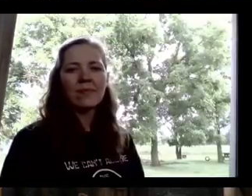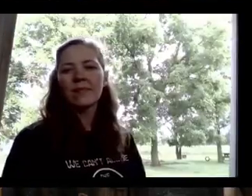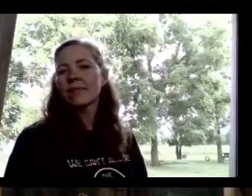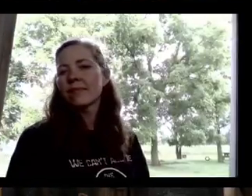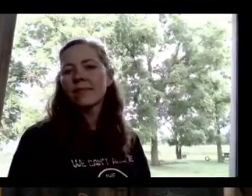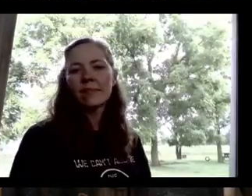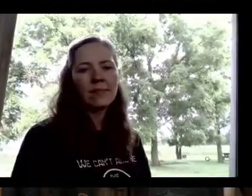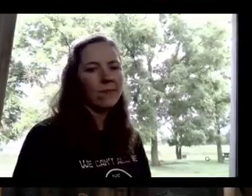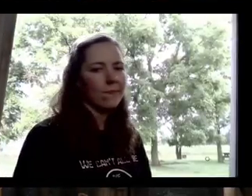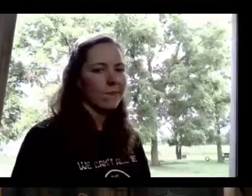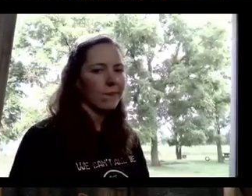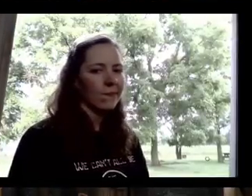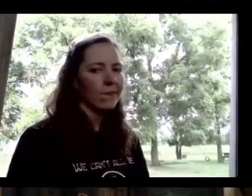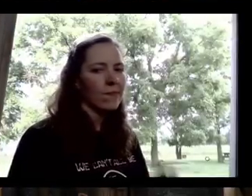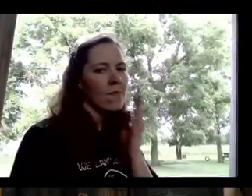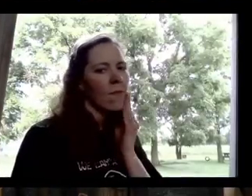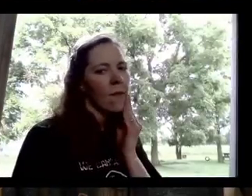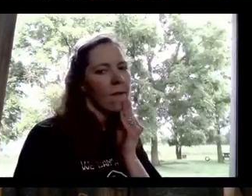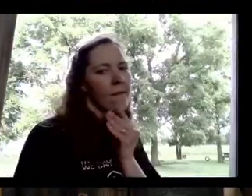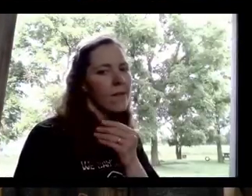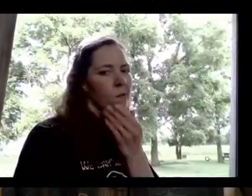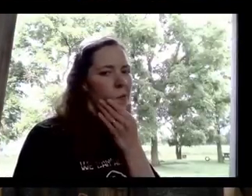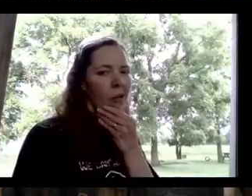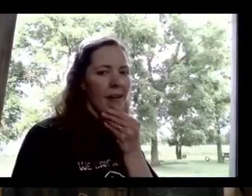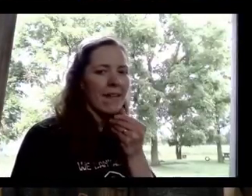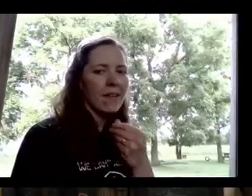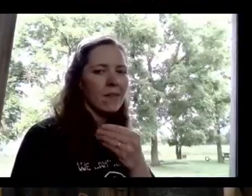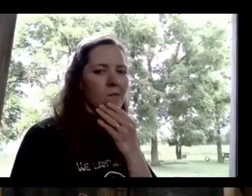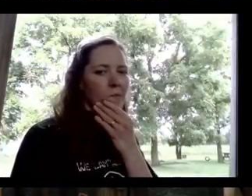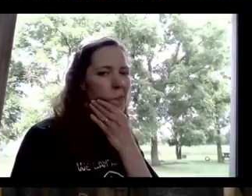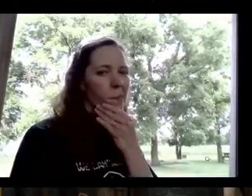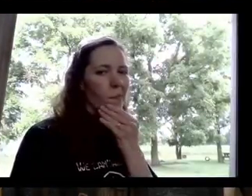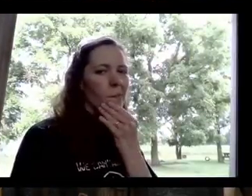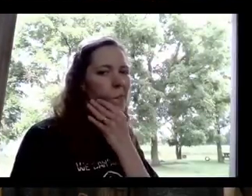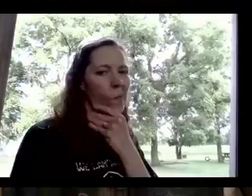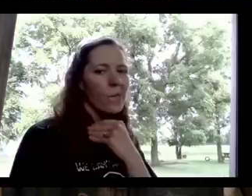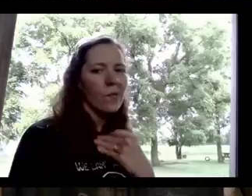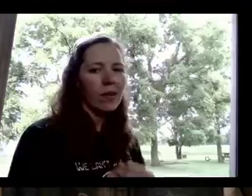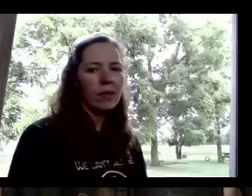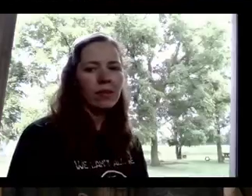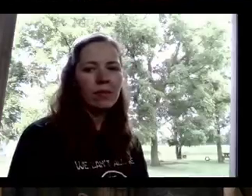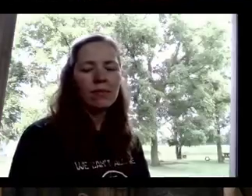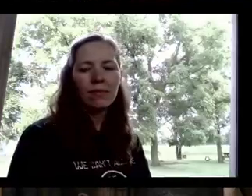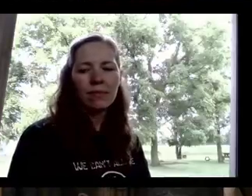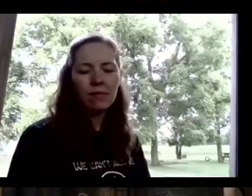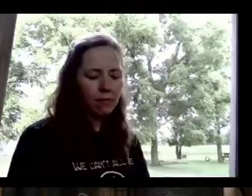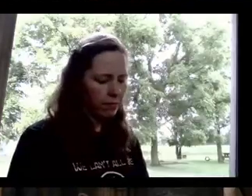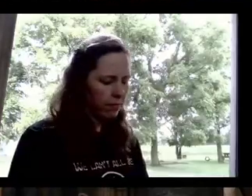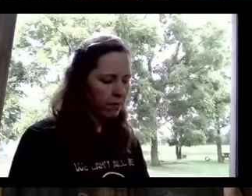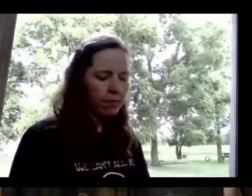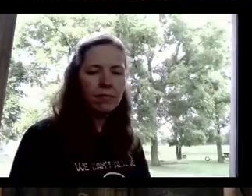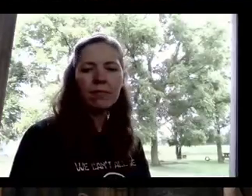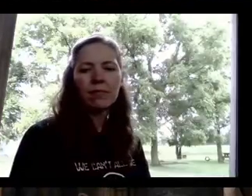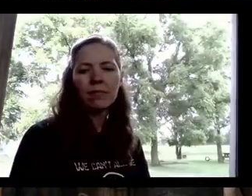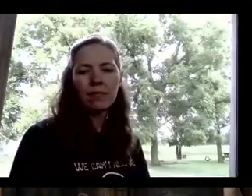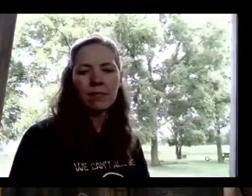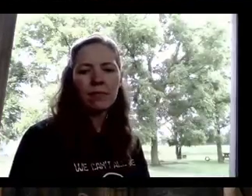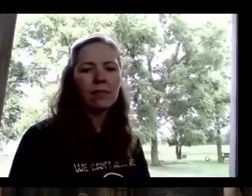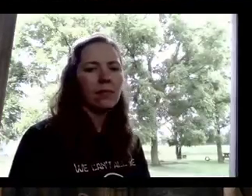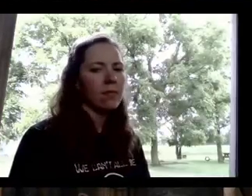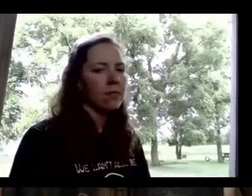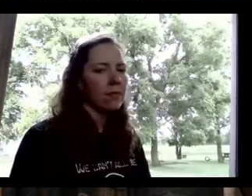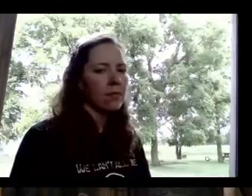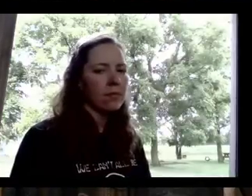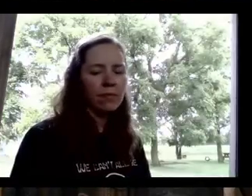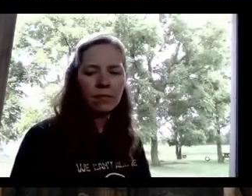right? Well, I'm going through a traditional process of making a hammer. Now,